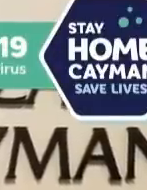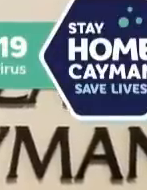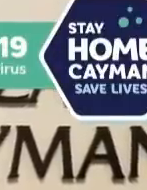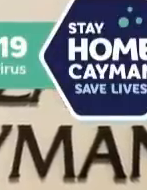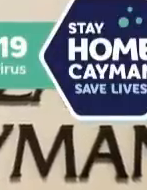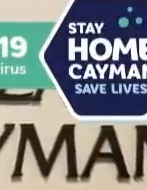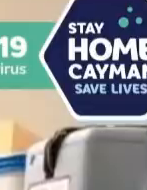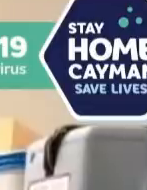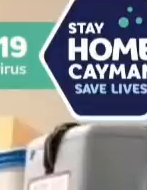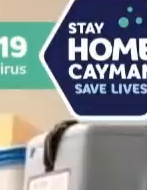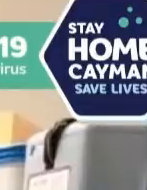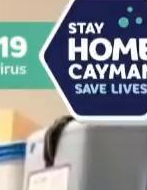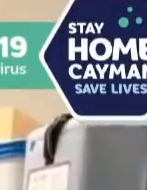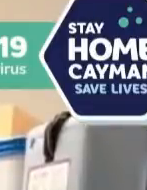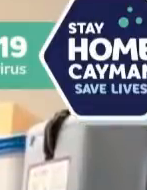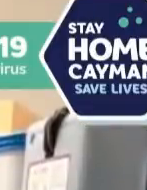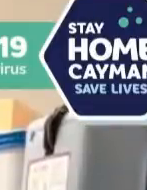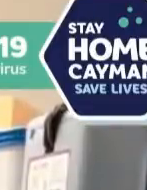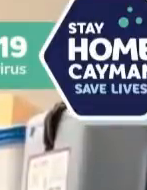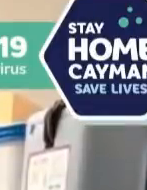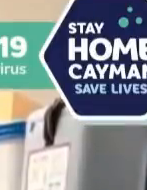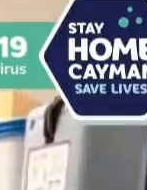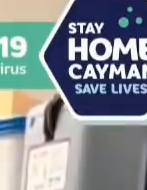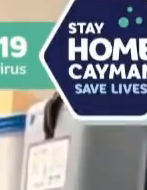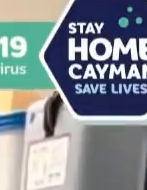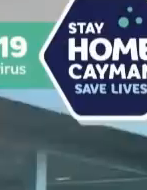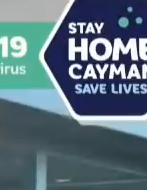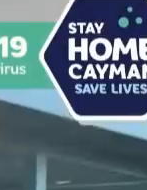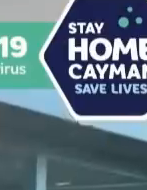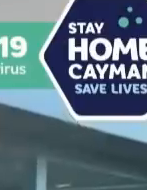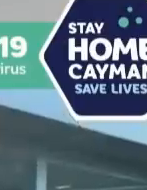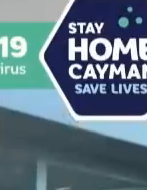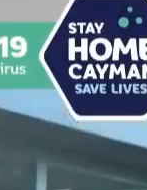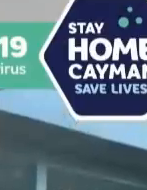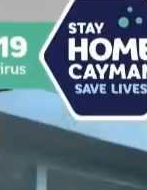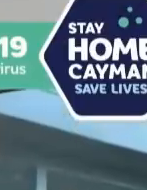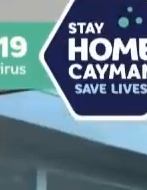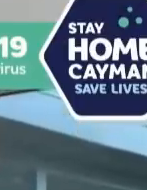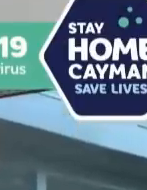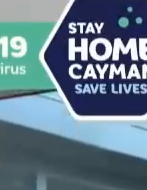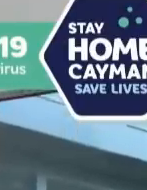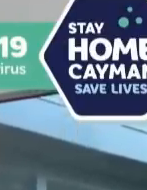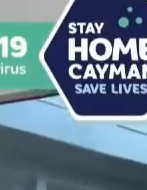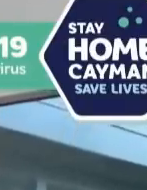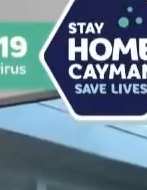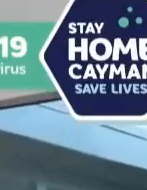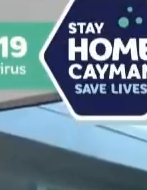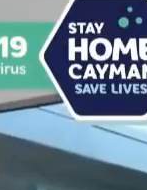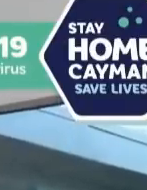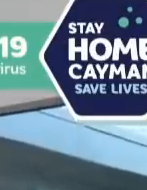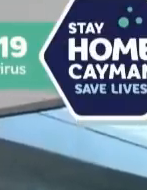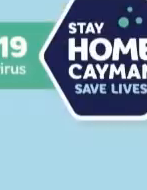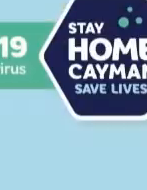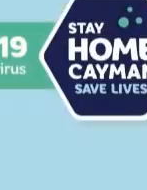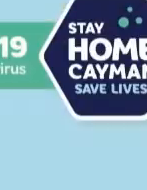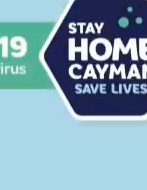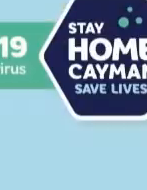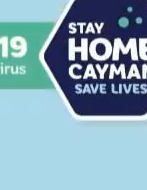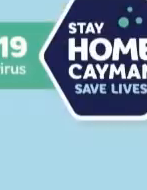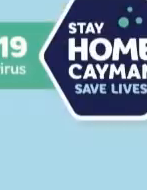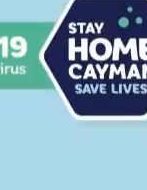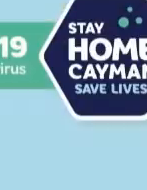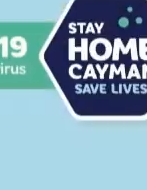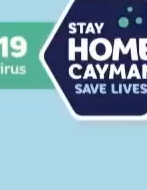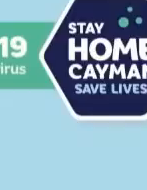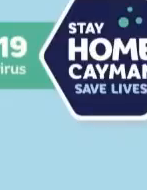Operations Center, healthcare workers, the DEH, grocery and pharmacy attendants, and so many more. Along with the